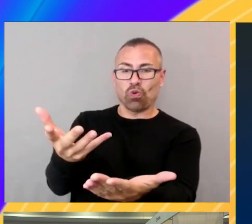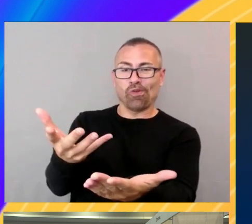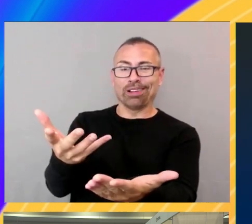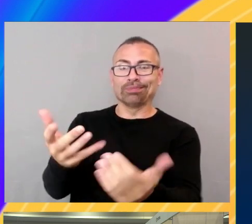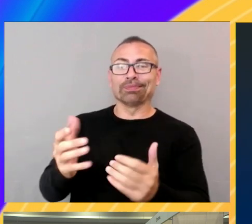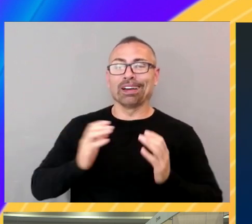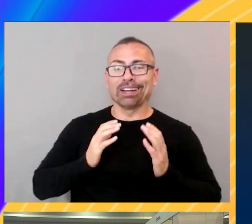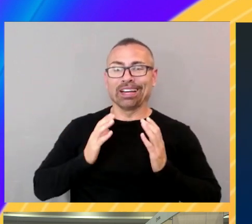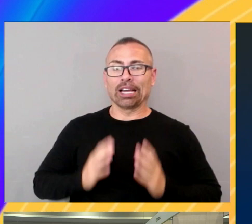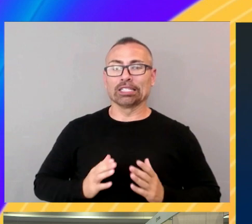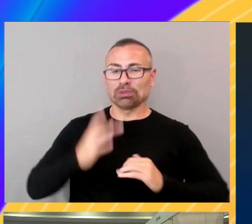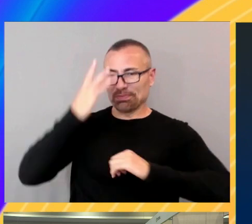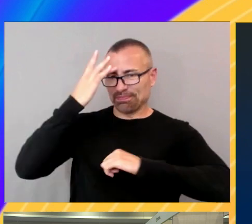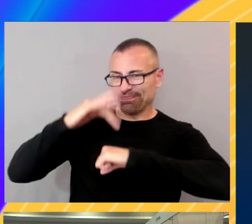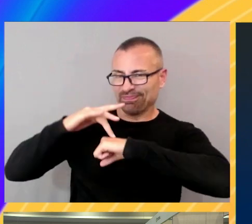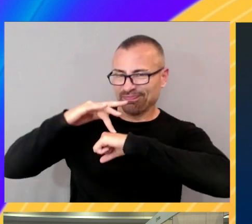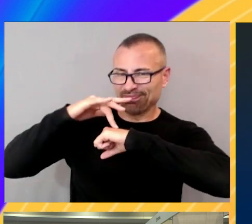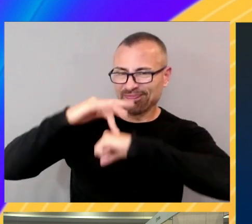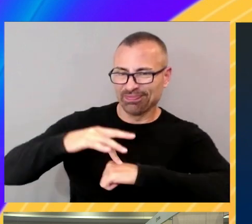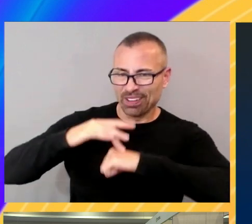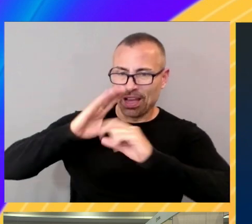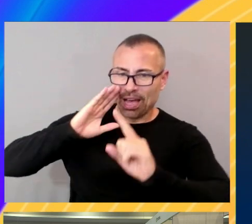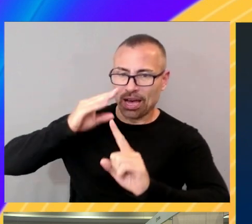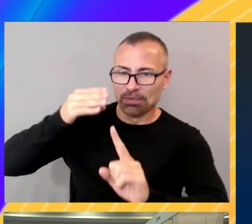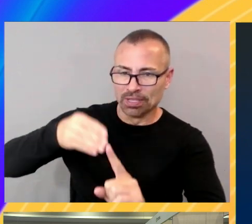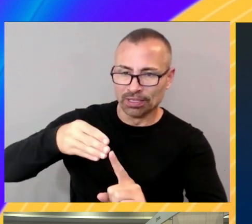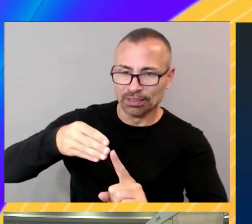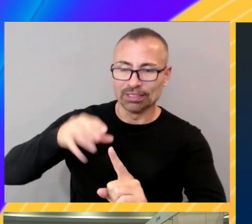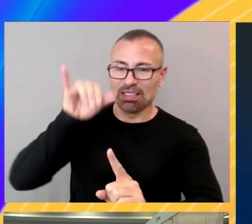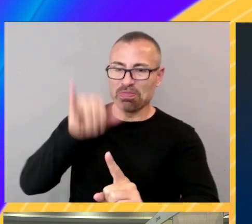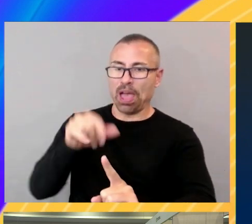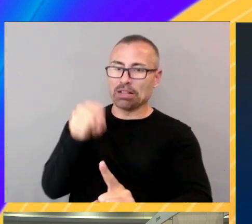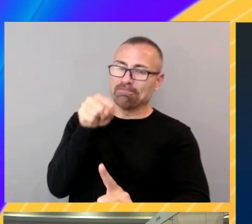it. So with that in mind,